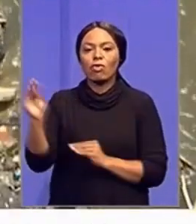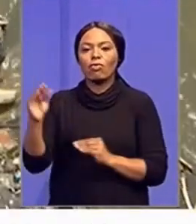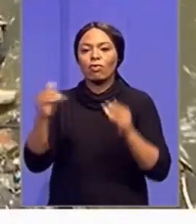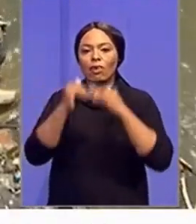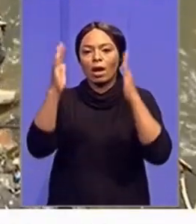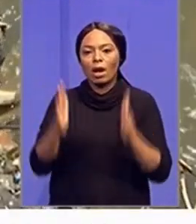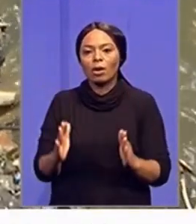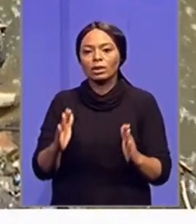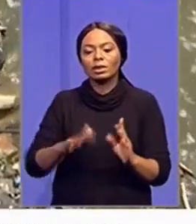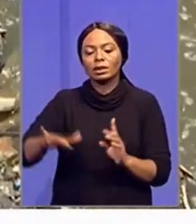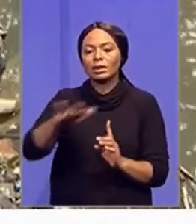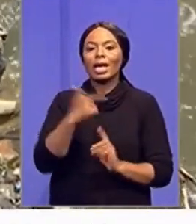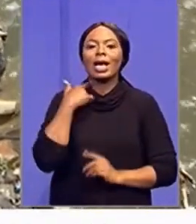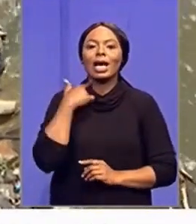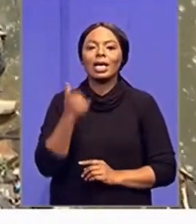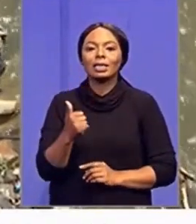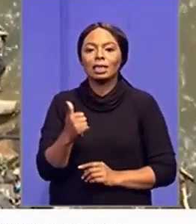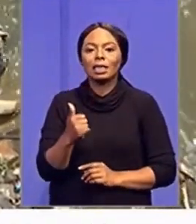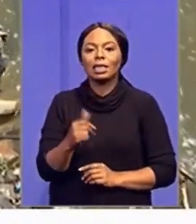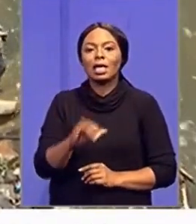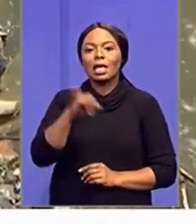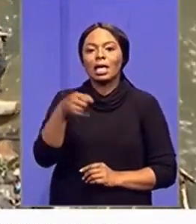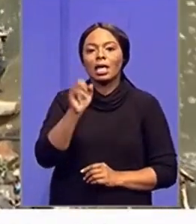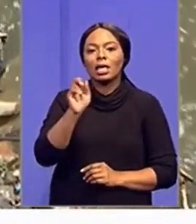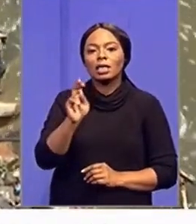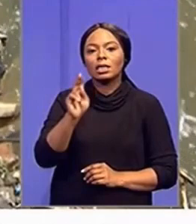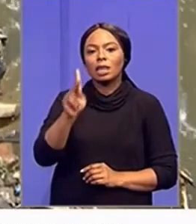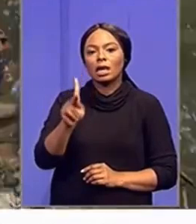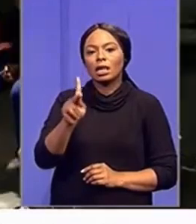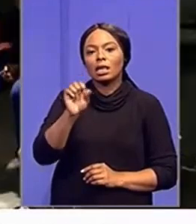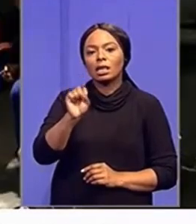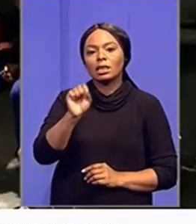kwa Alexander ka ntlha ya dipula tsa matlakadibe. This thing of